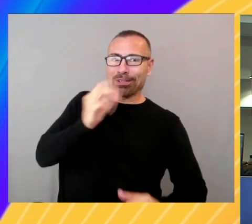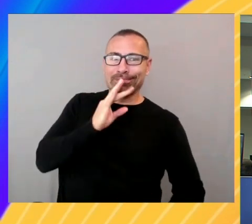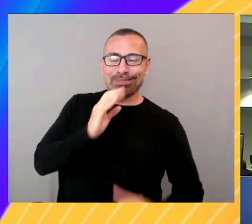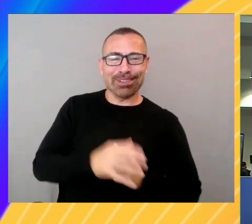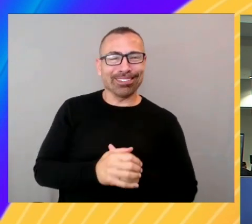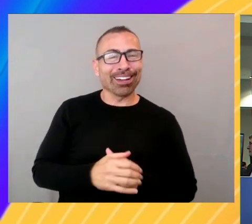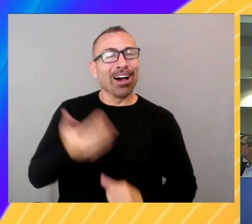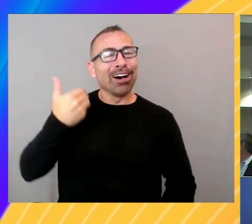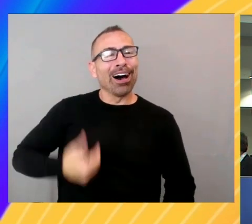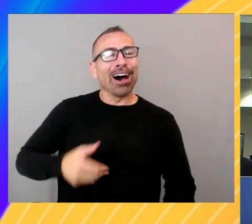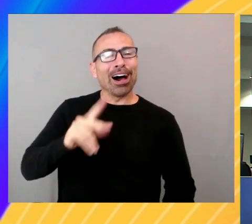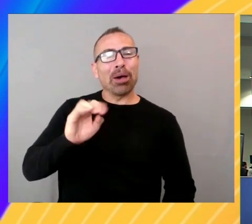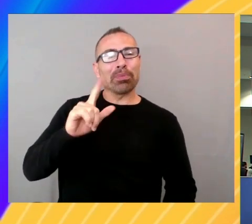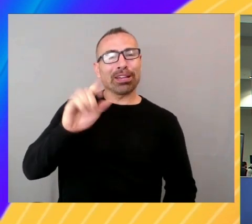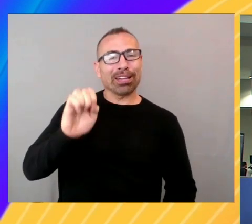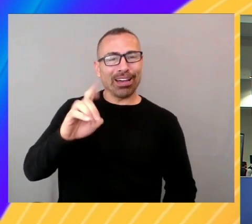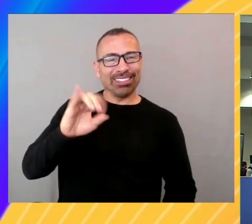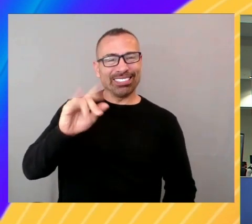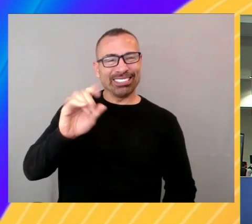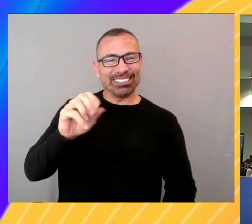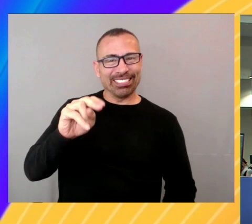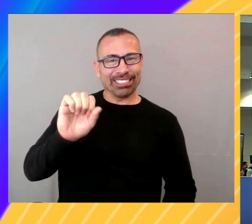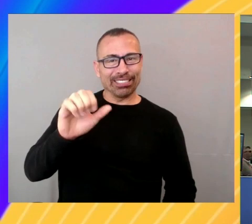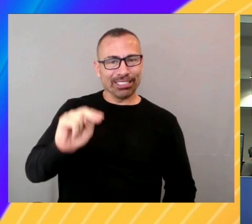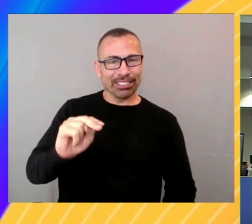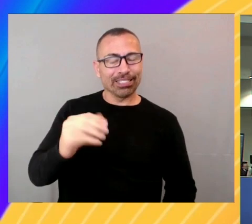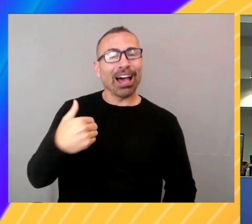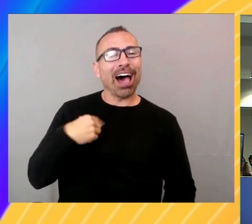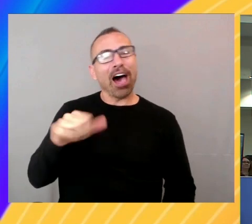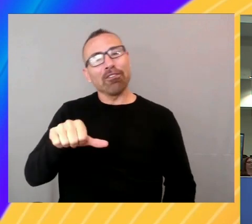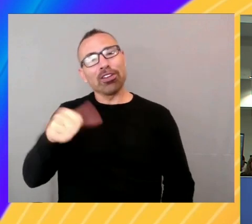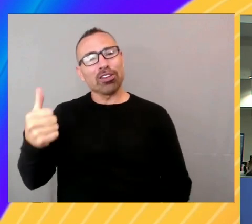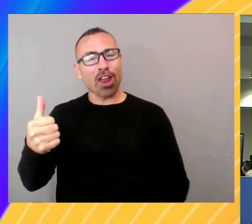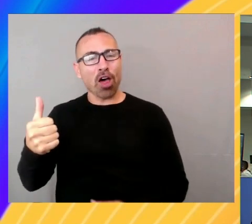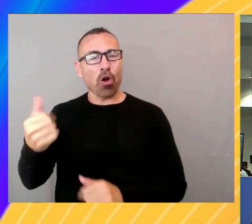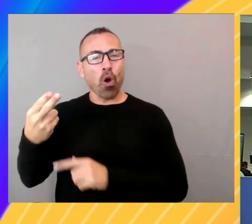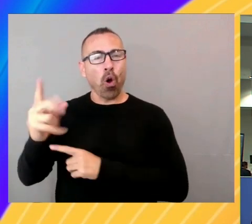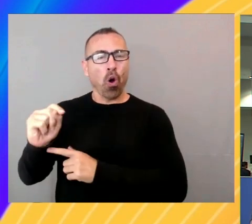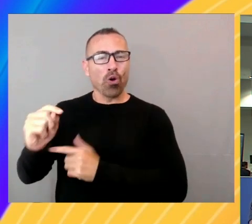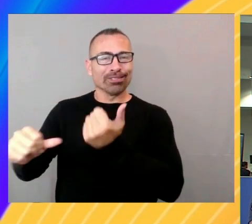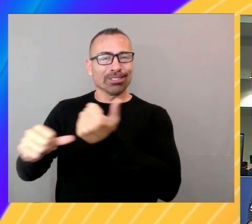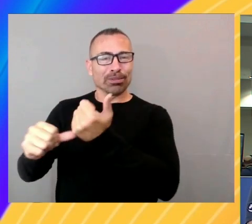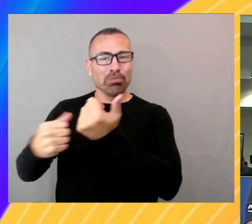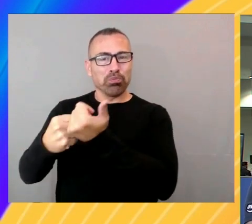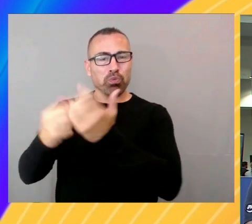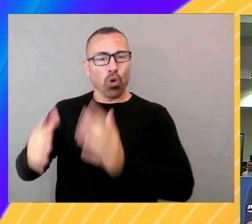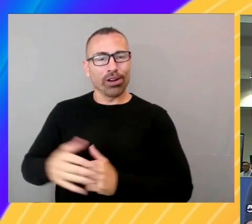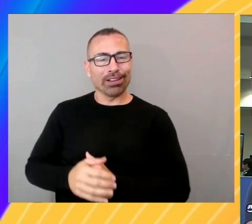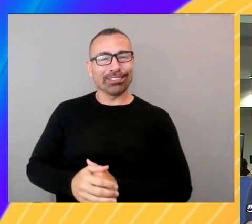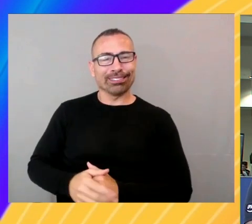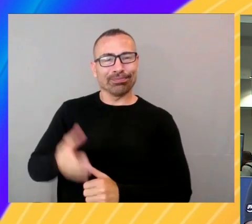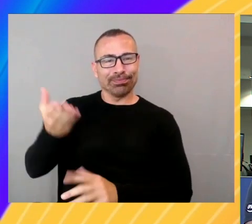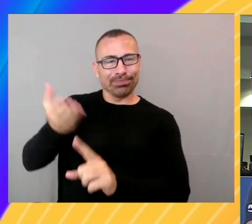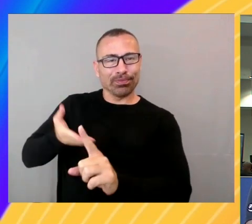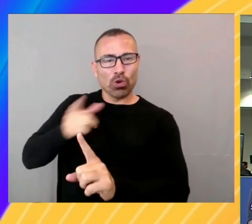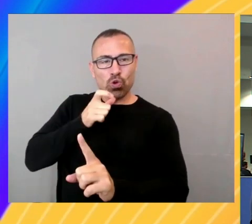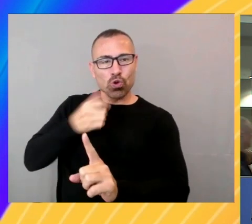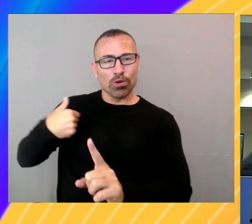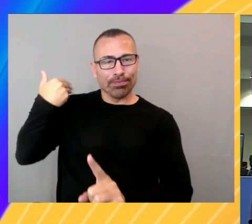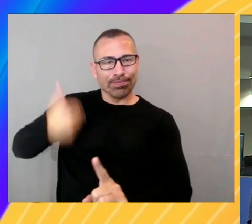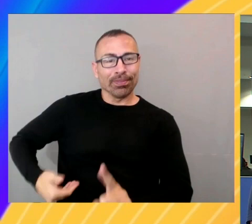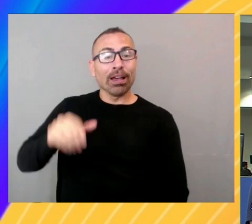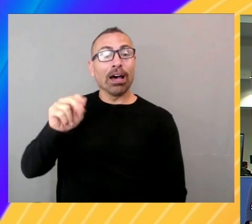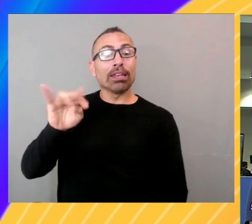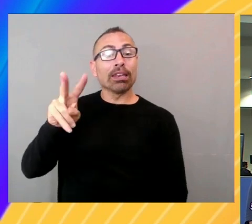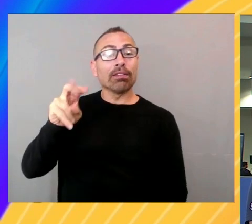has been replaced, never replaced, just he's on break. That's right. Hi, everyone. My name's Navas. I'm a cloud governance specialist. I'm